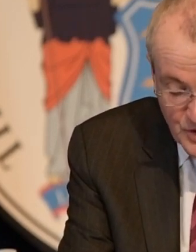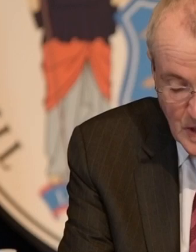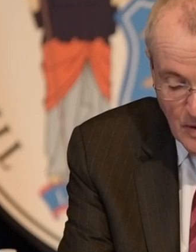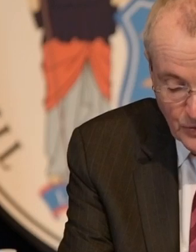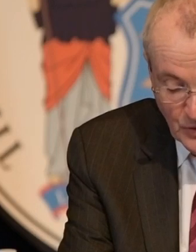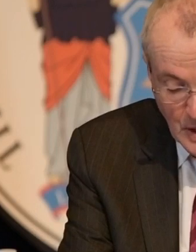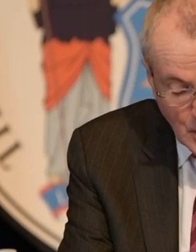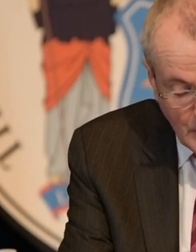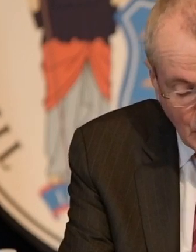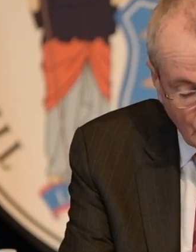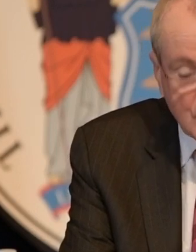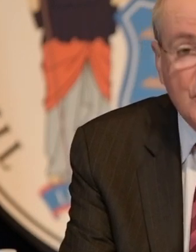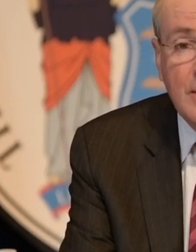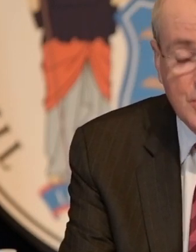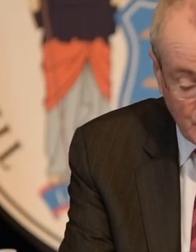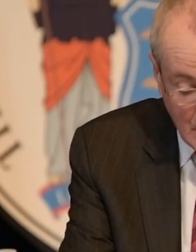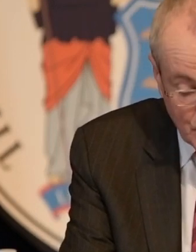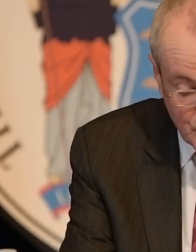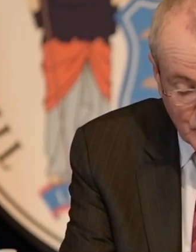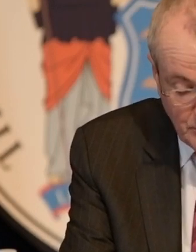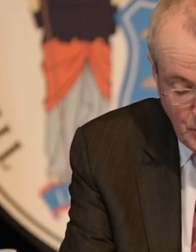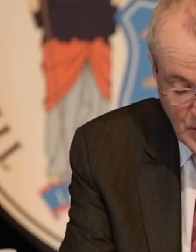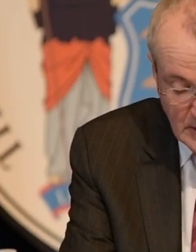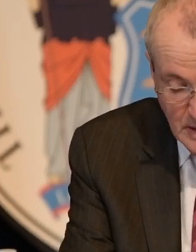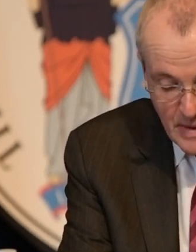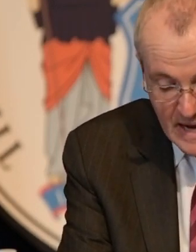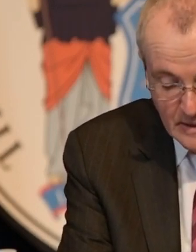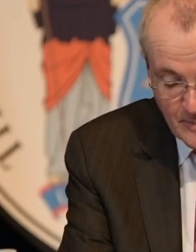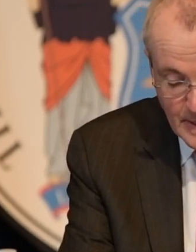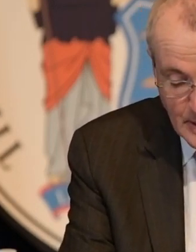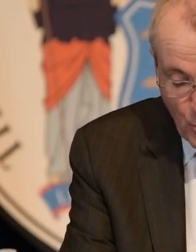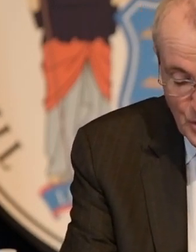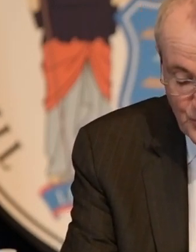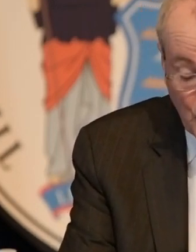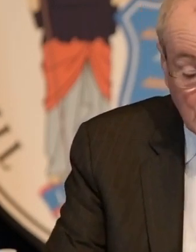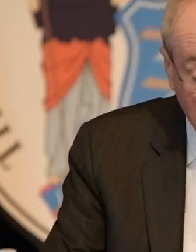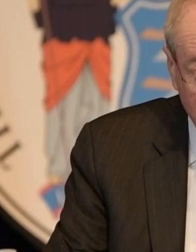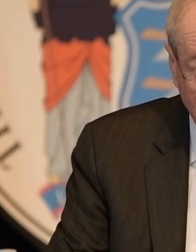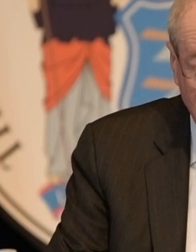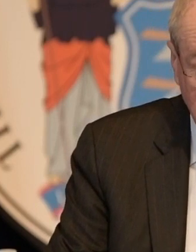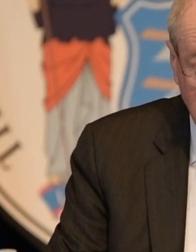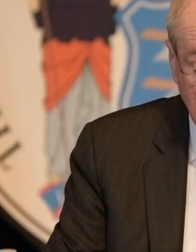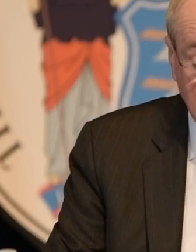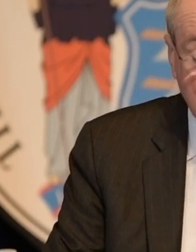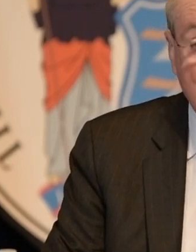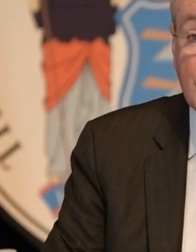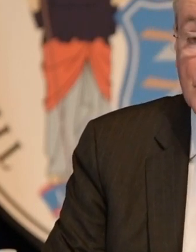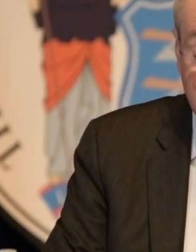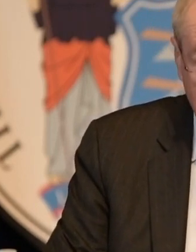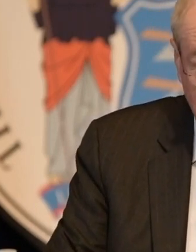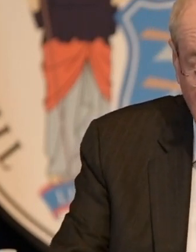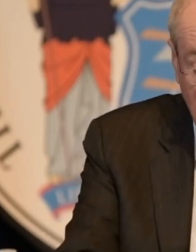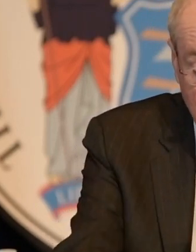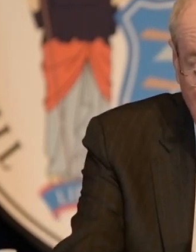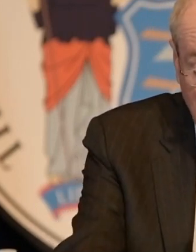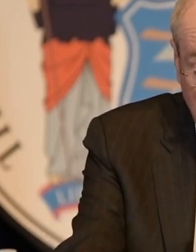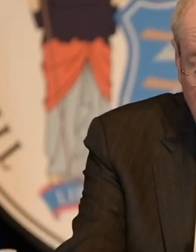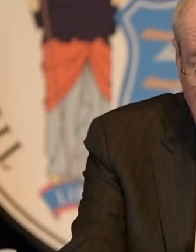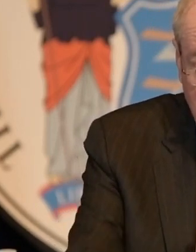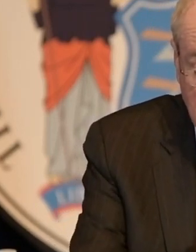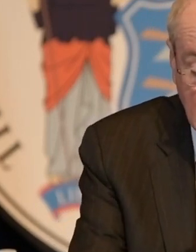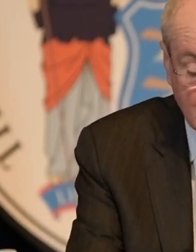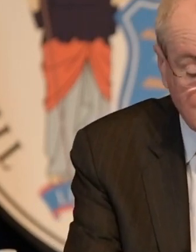those scenarios. We know that these types of viruses can mutate and come back worse for round two. This is about saving lives, and we